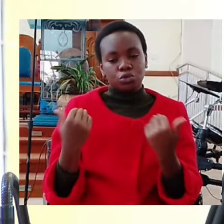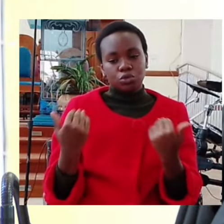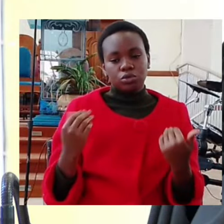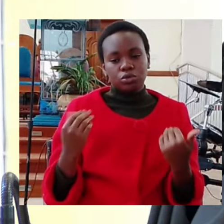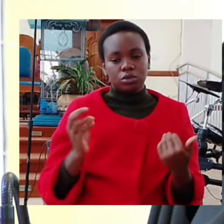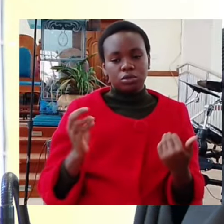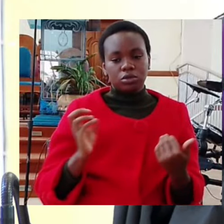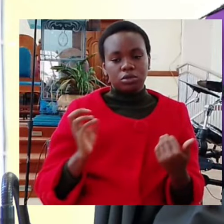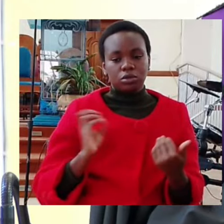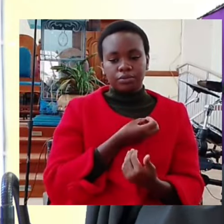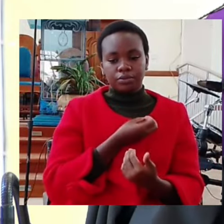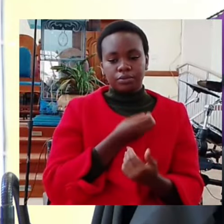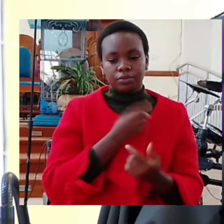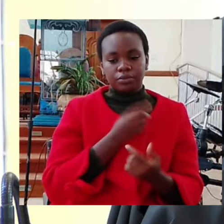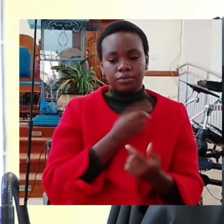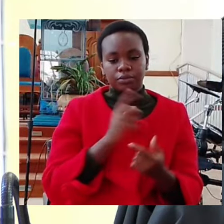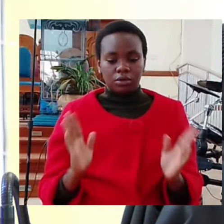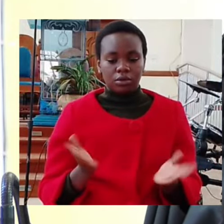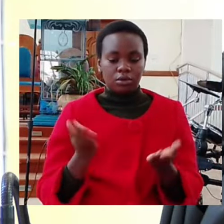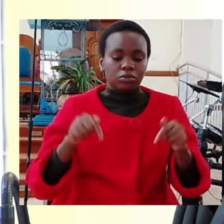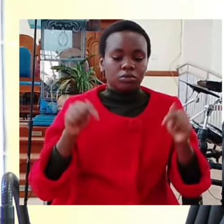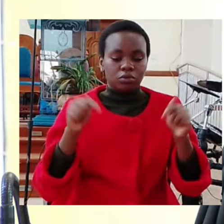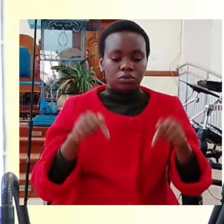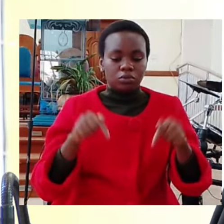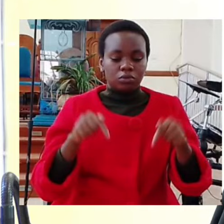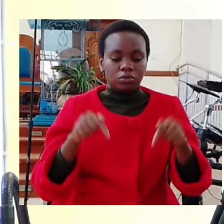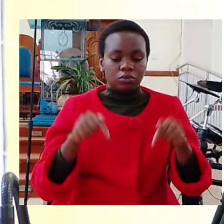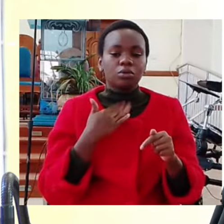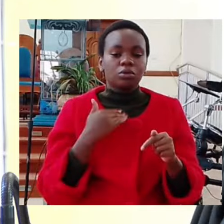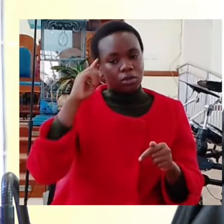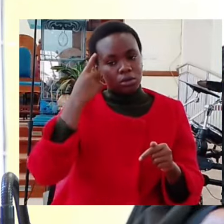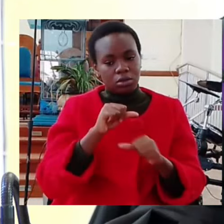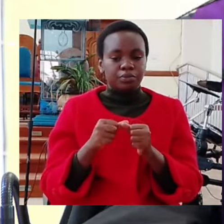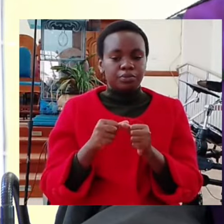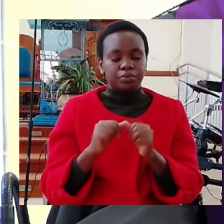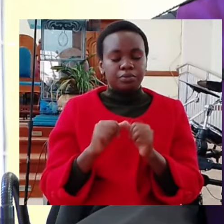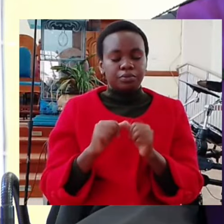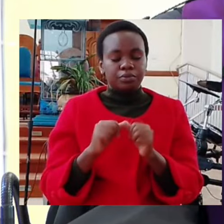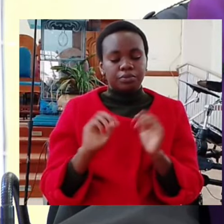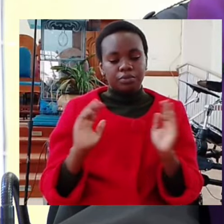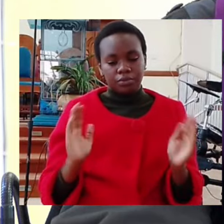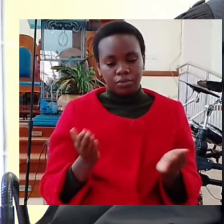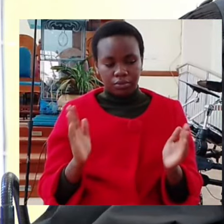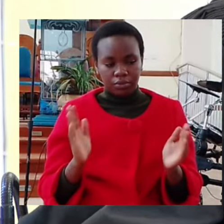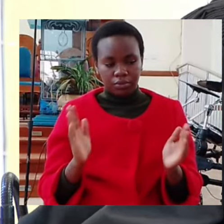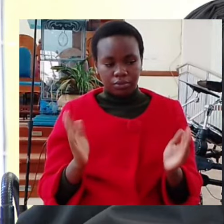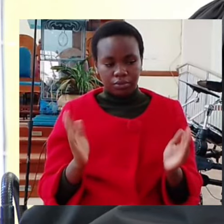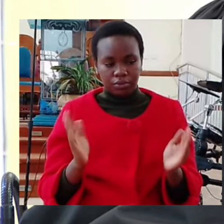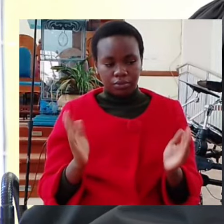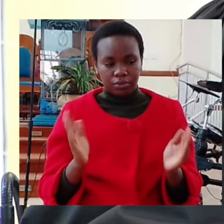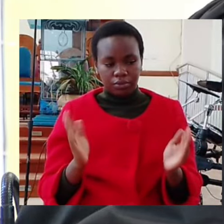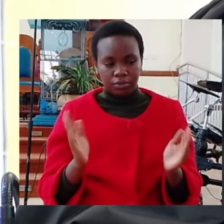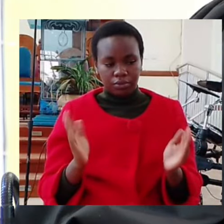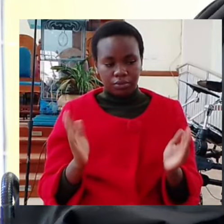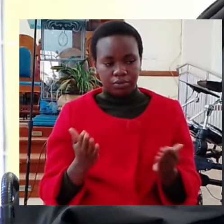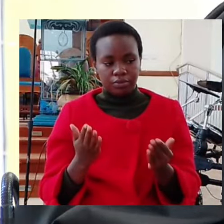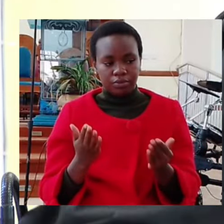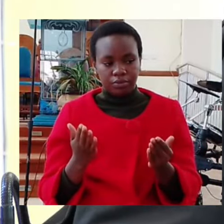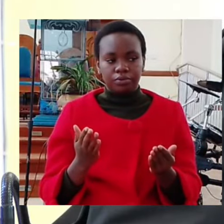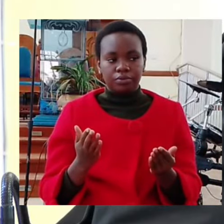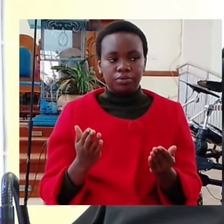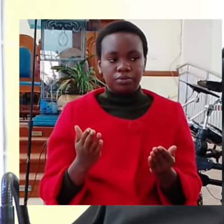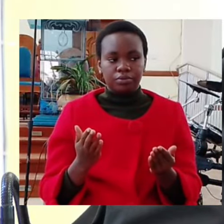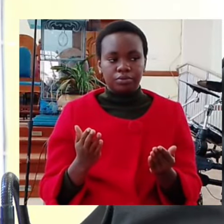Kumanereria. Muthenya wa umuthi ndireda twicirie uhoro wa kumanereria. Kaingi hindi iria